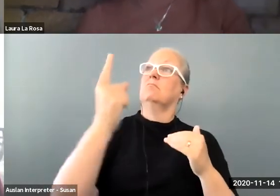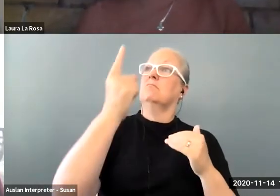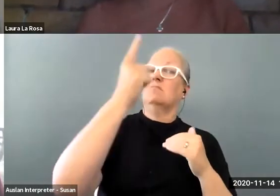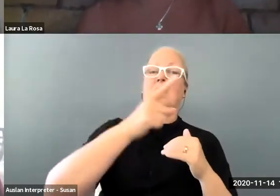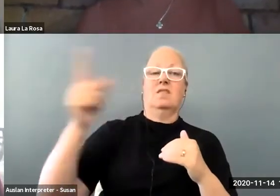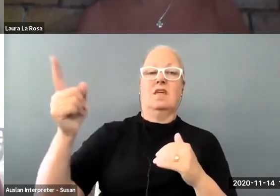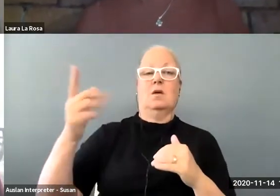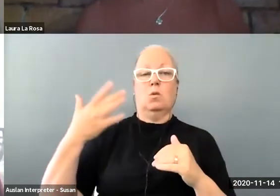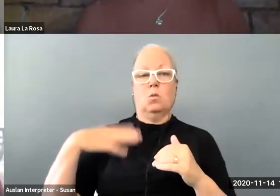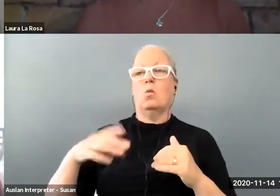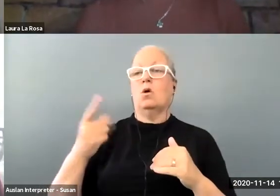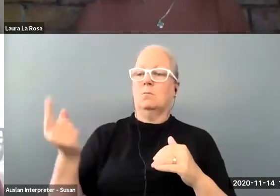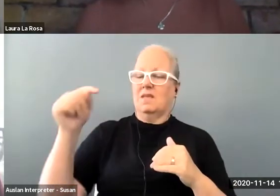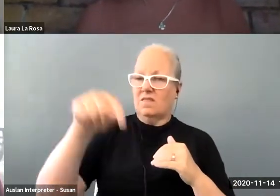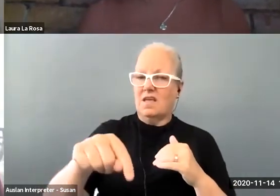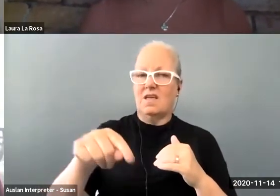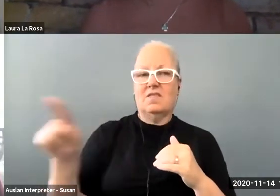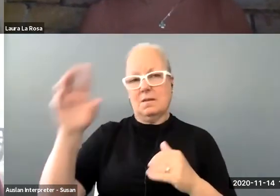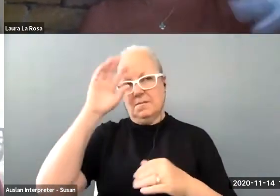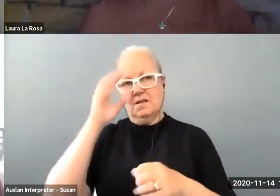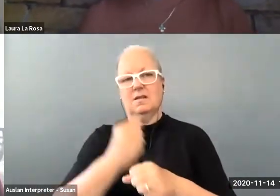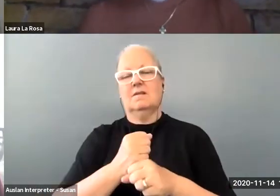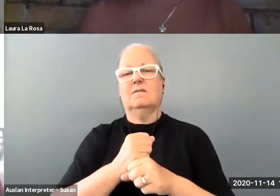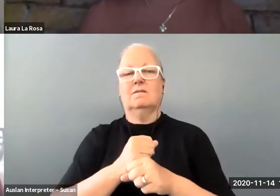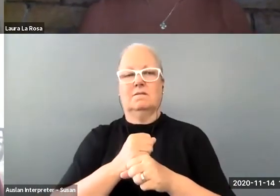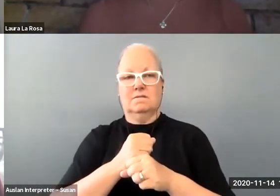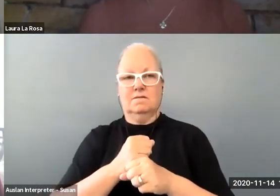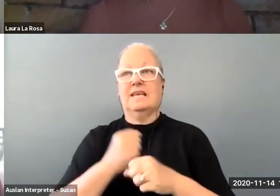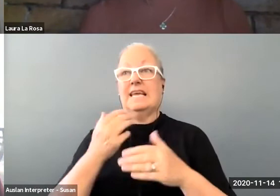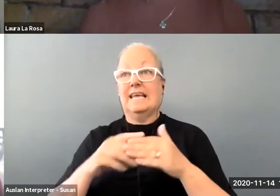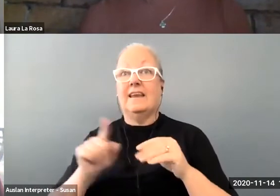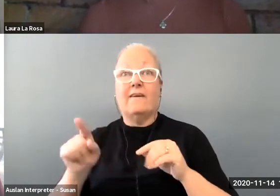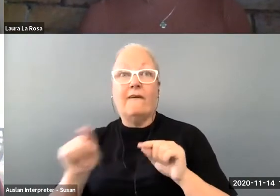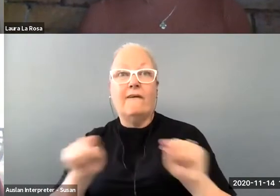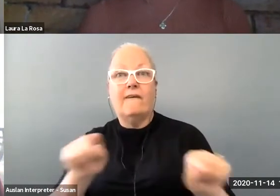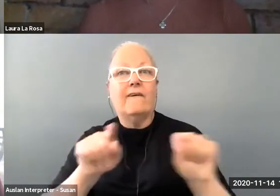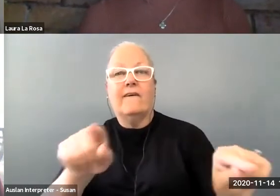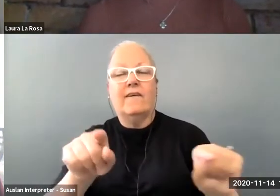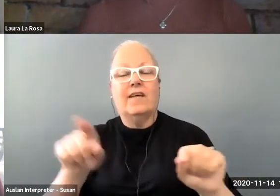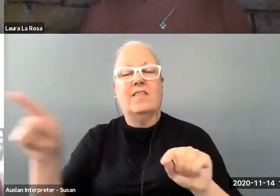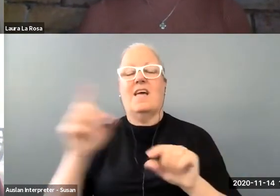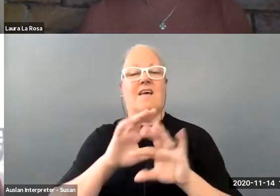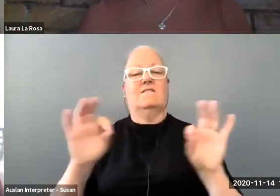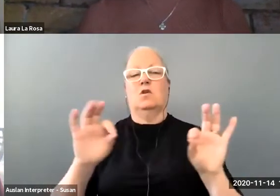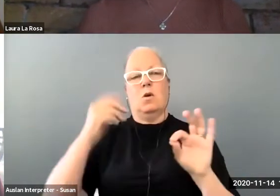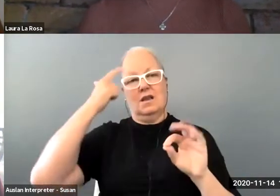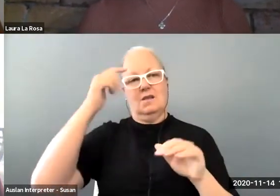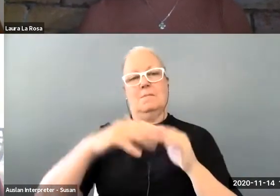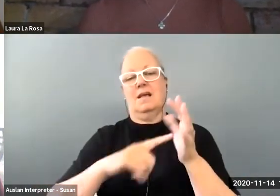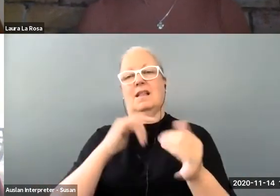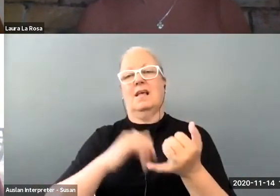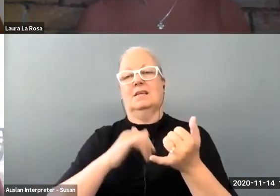want to sit at the table. They believe in trickle-down tactics. They have zero concept of class, because